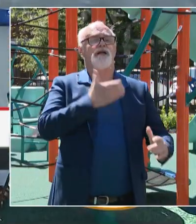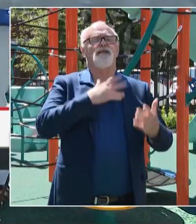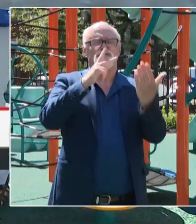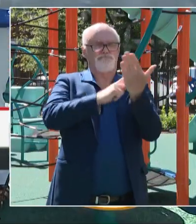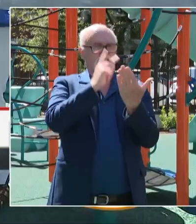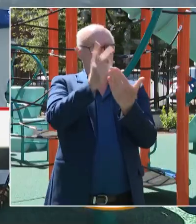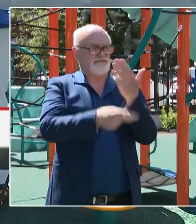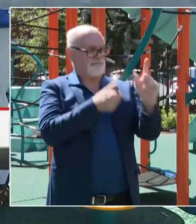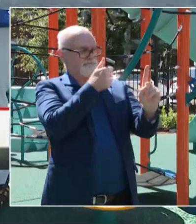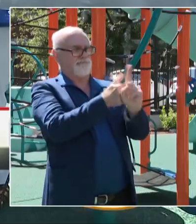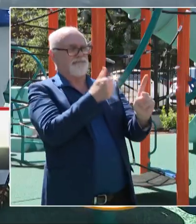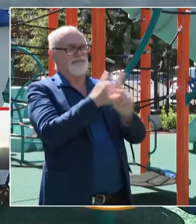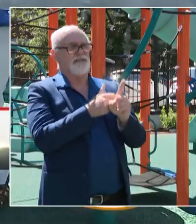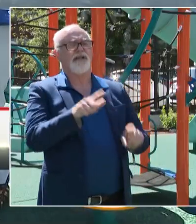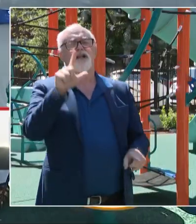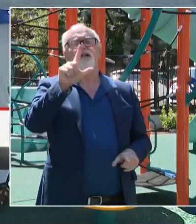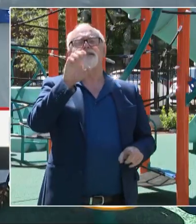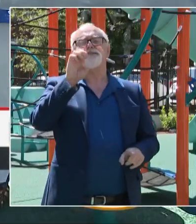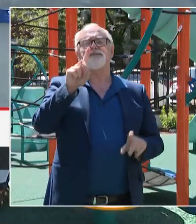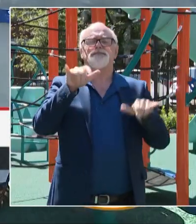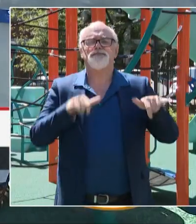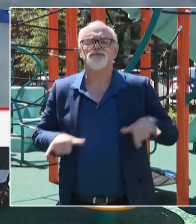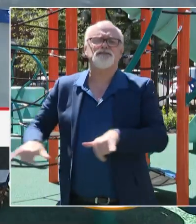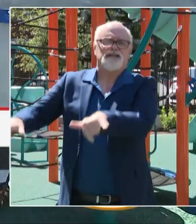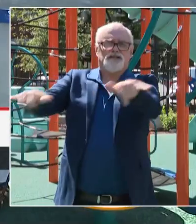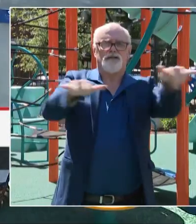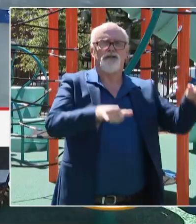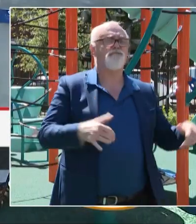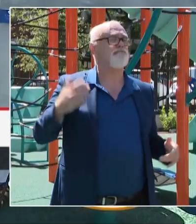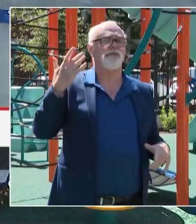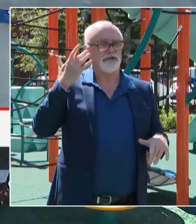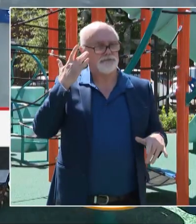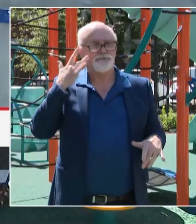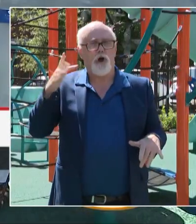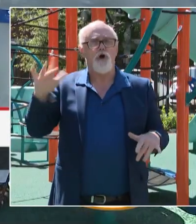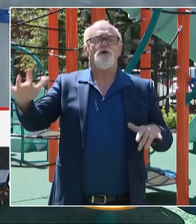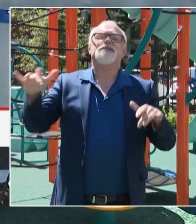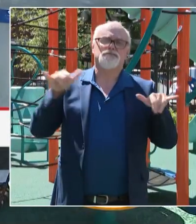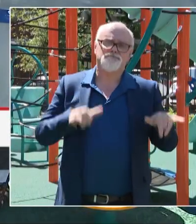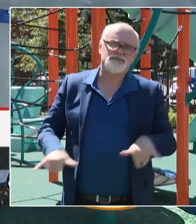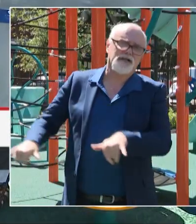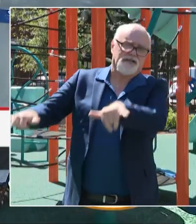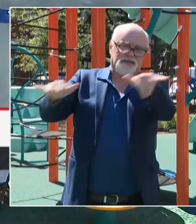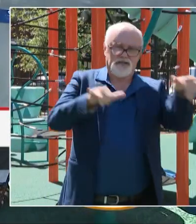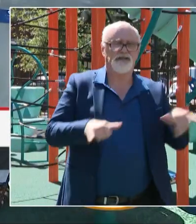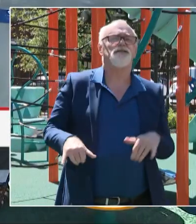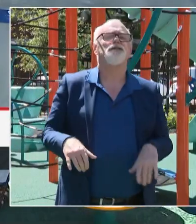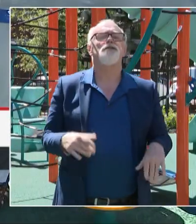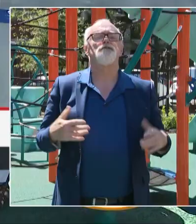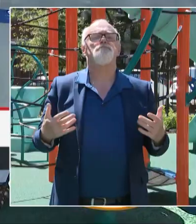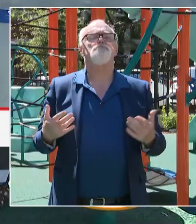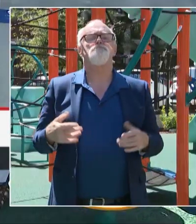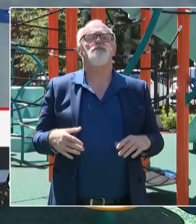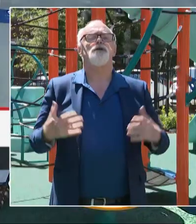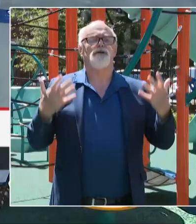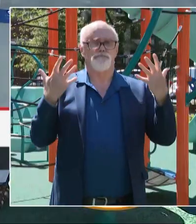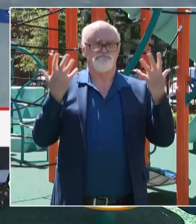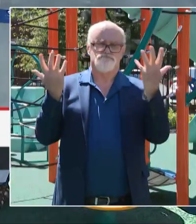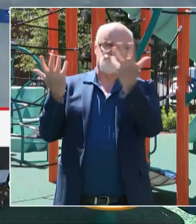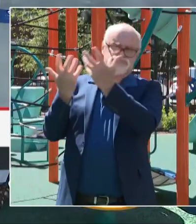integrates energy efficient features like LED lighting with daylight harvesting, green roofs, and bioretention